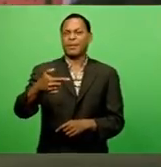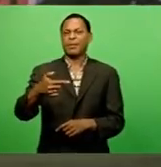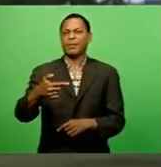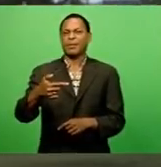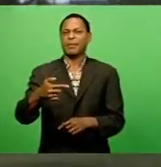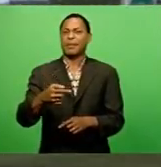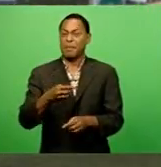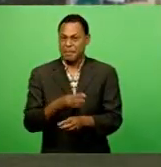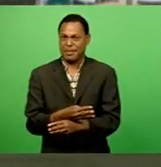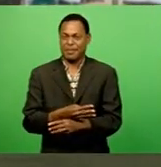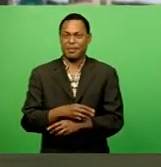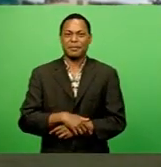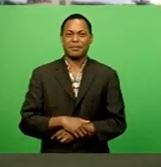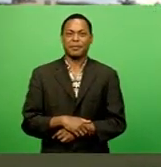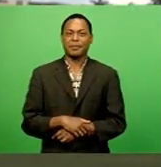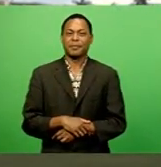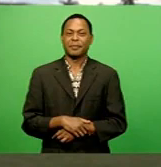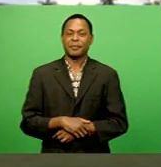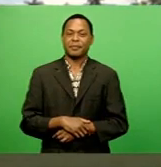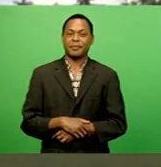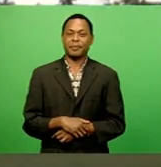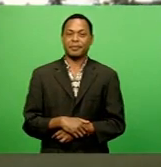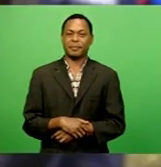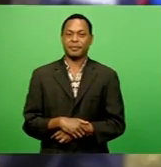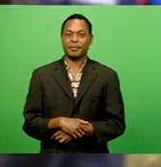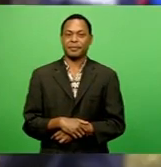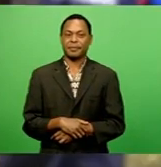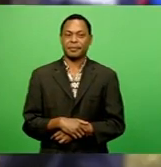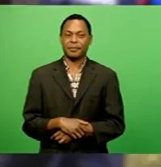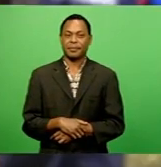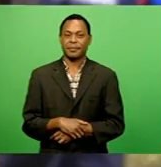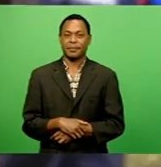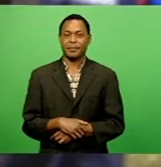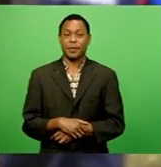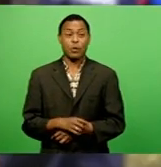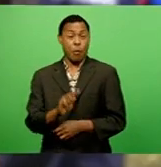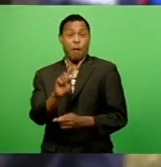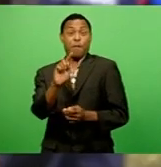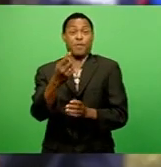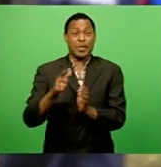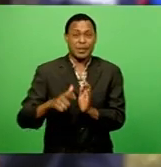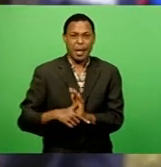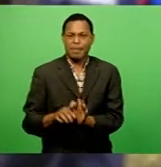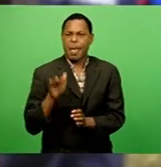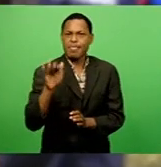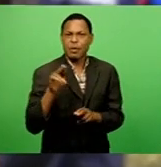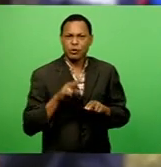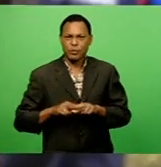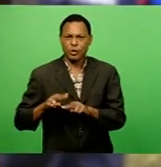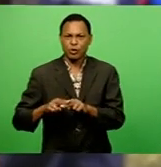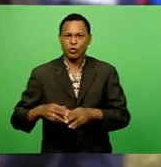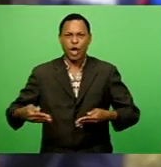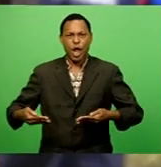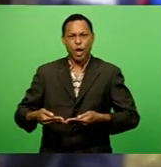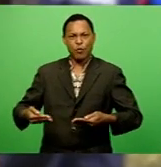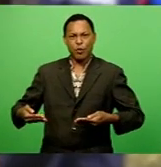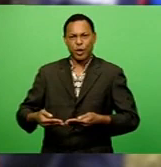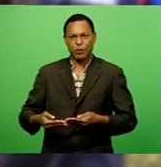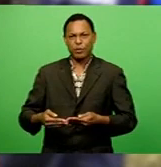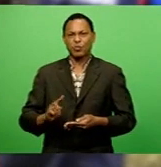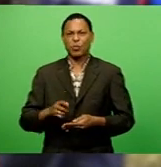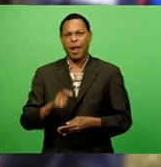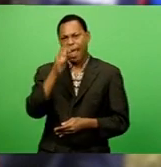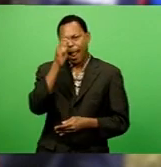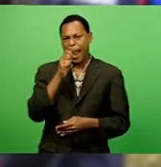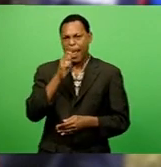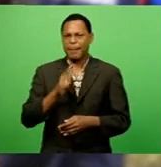month. Philip and Icaso, FBC Sports. For the first time, Touch Fiji will introduce a national club championship this